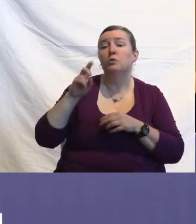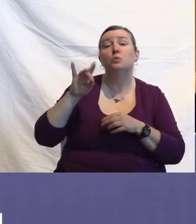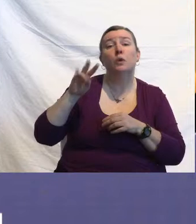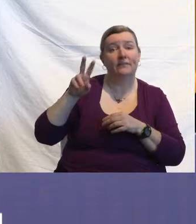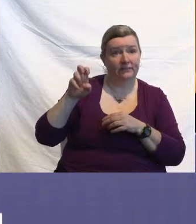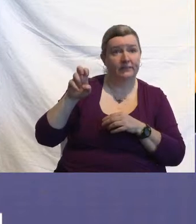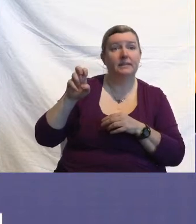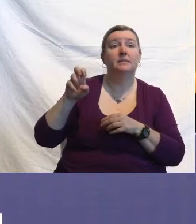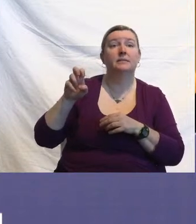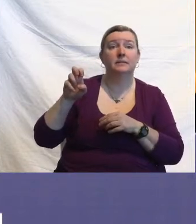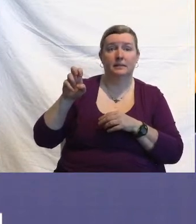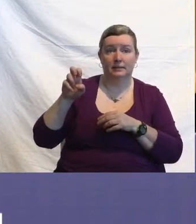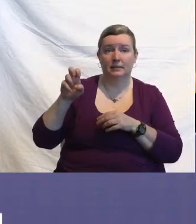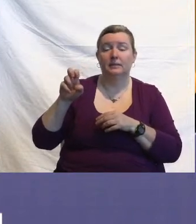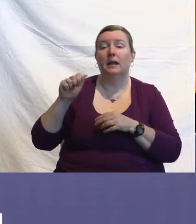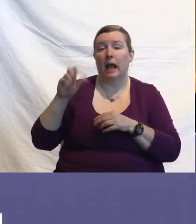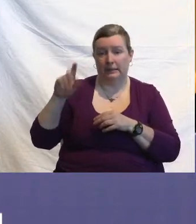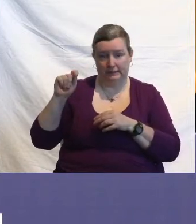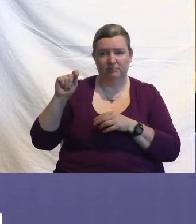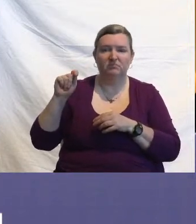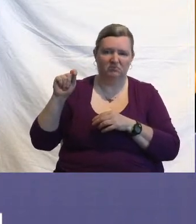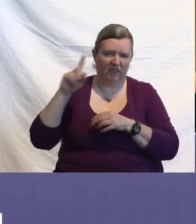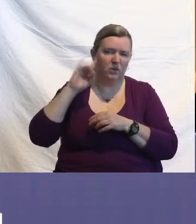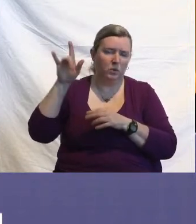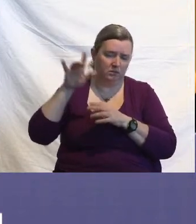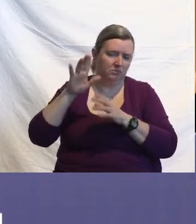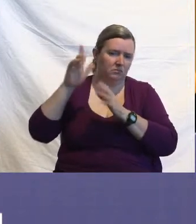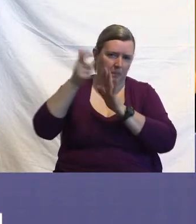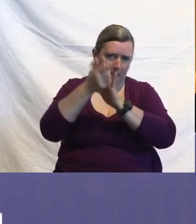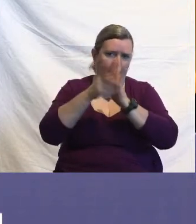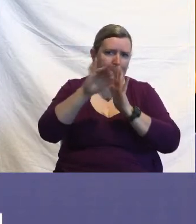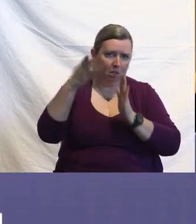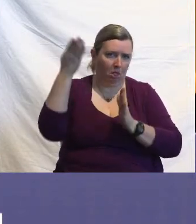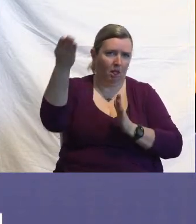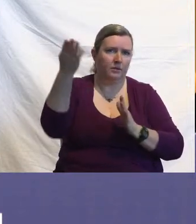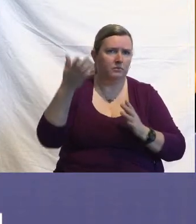harder for that legislation to pass, as is given how